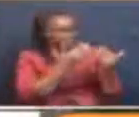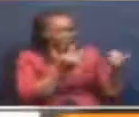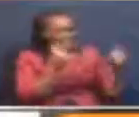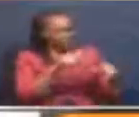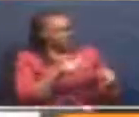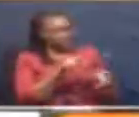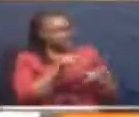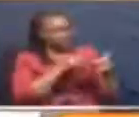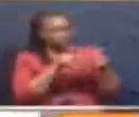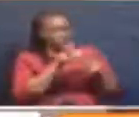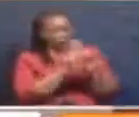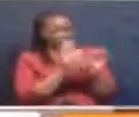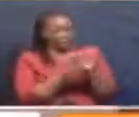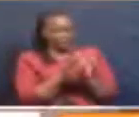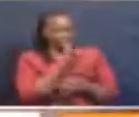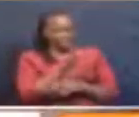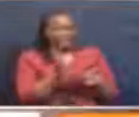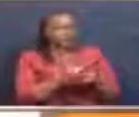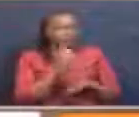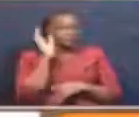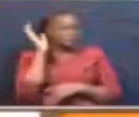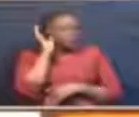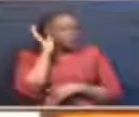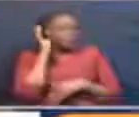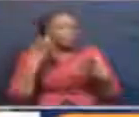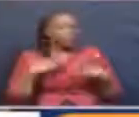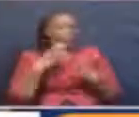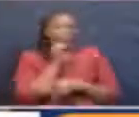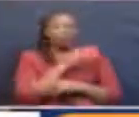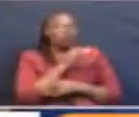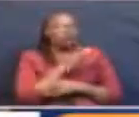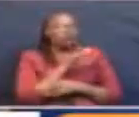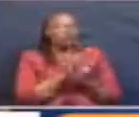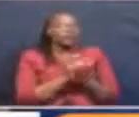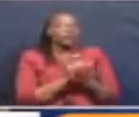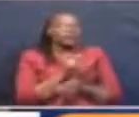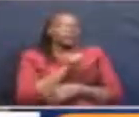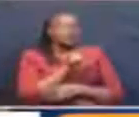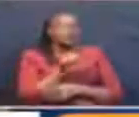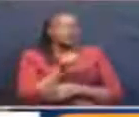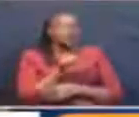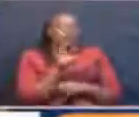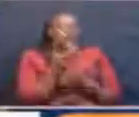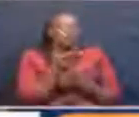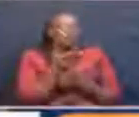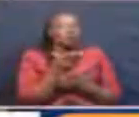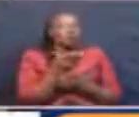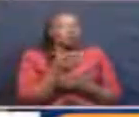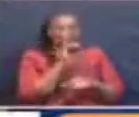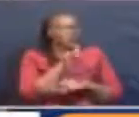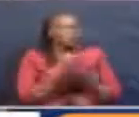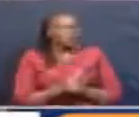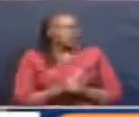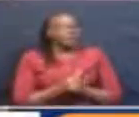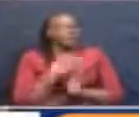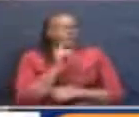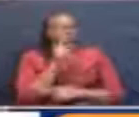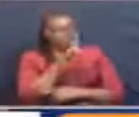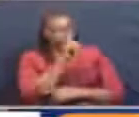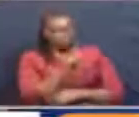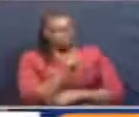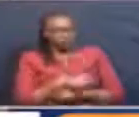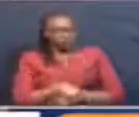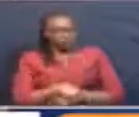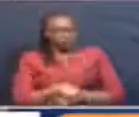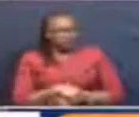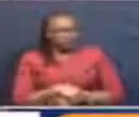this, and you already hear the complaints from the people that talking about how it has been conducted so far.